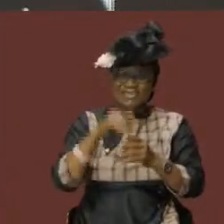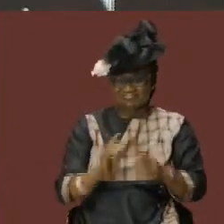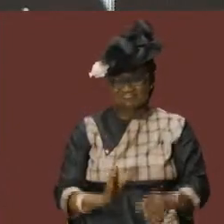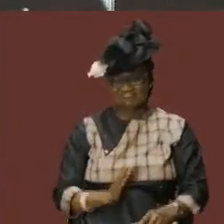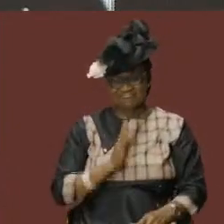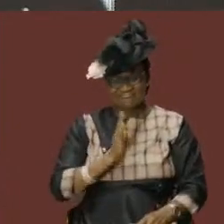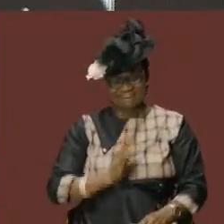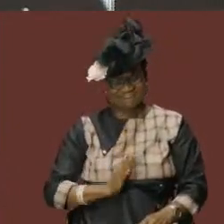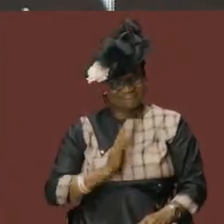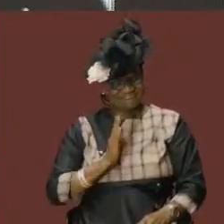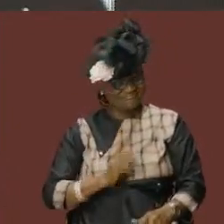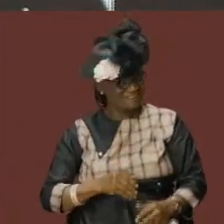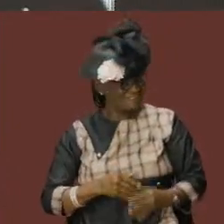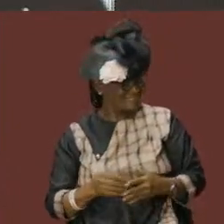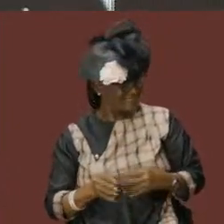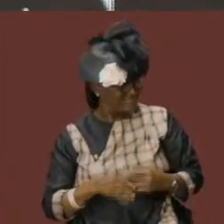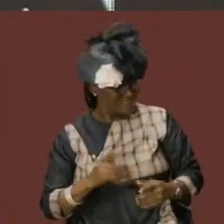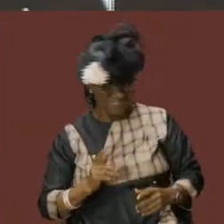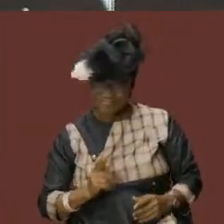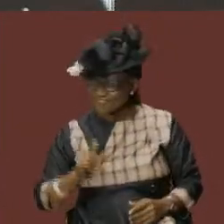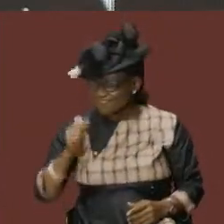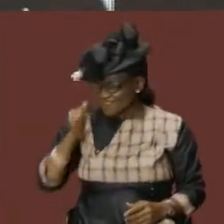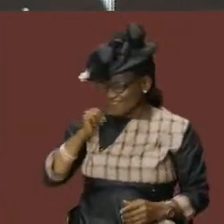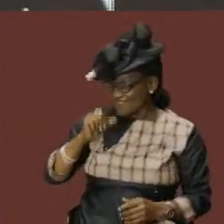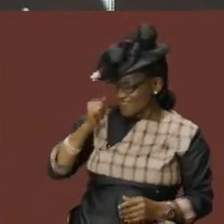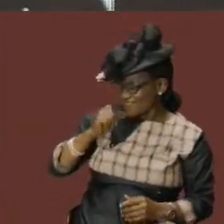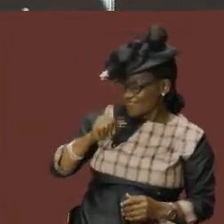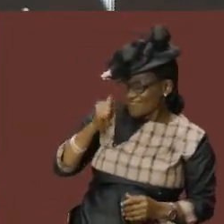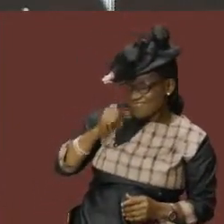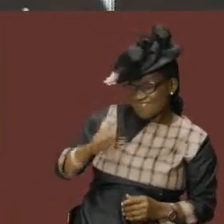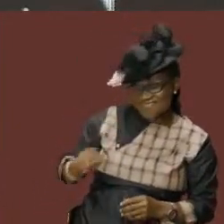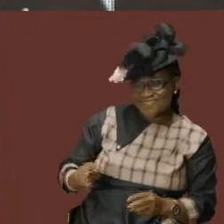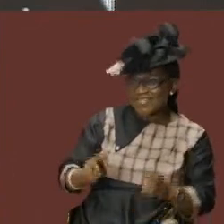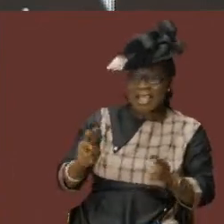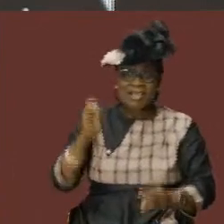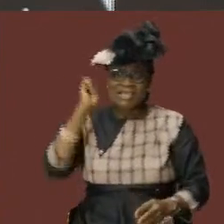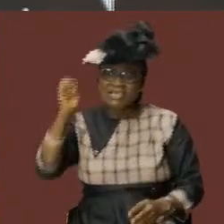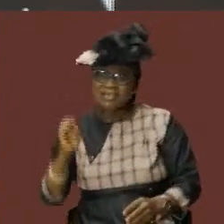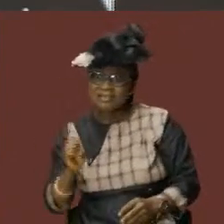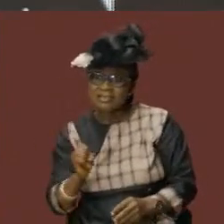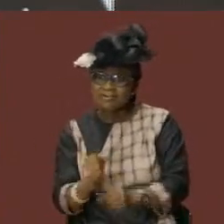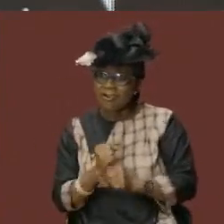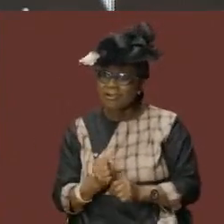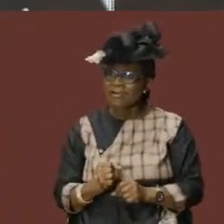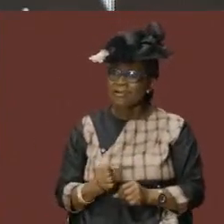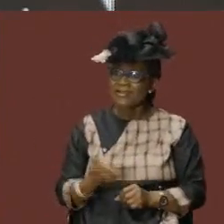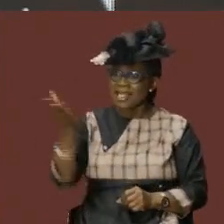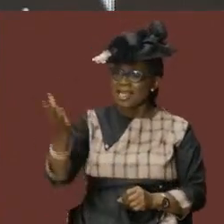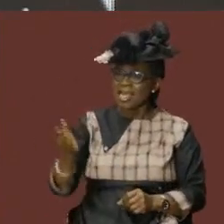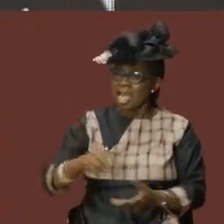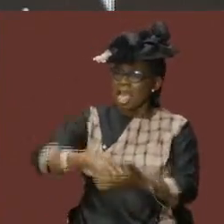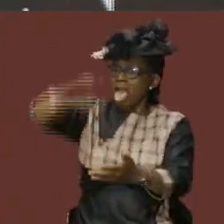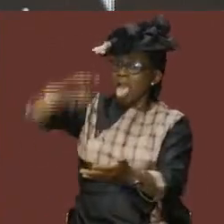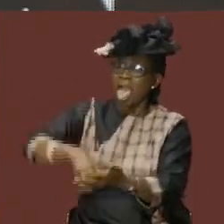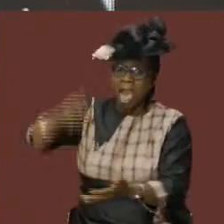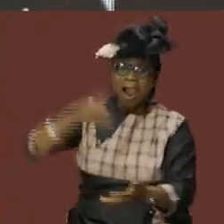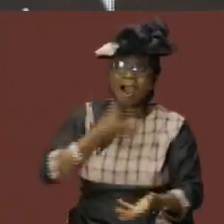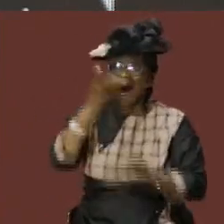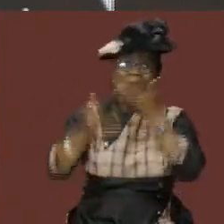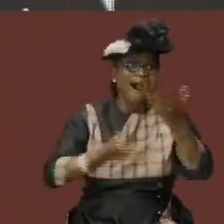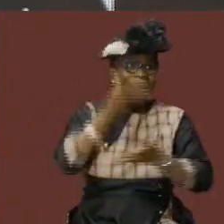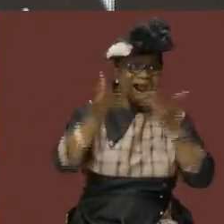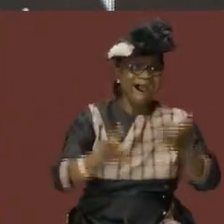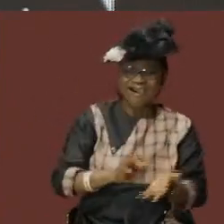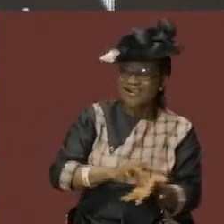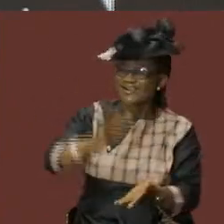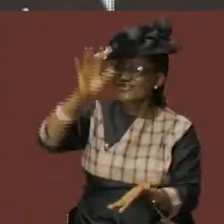gentlemanly manner, ladylike manner. He got there jumping, shouting,